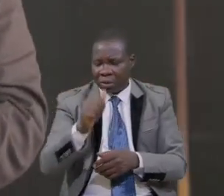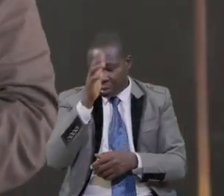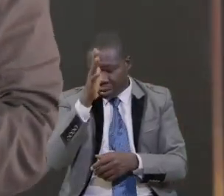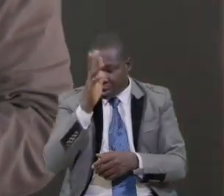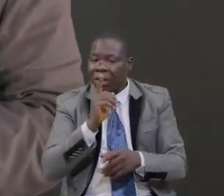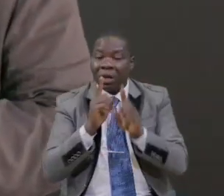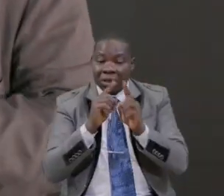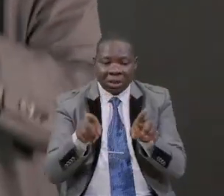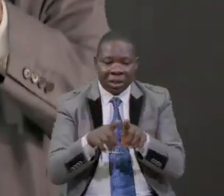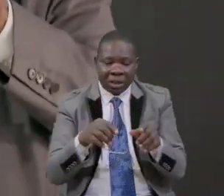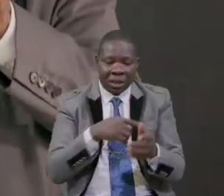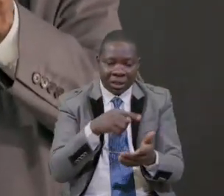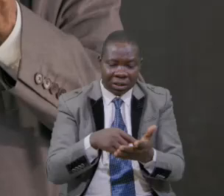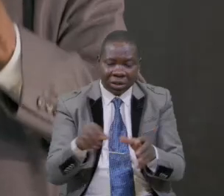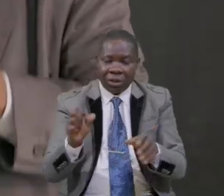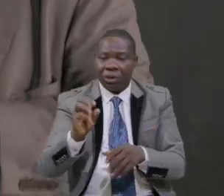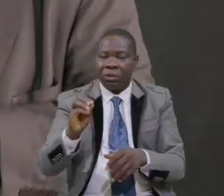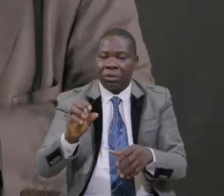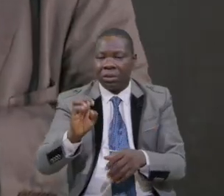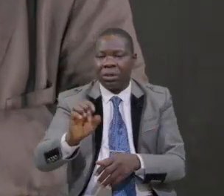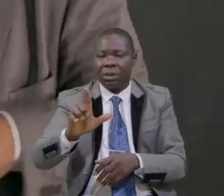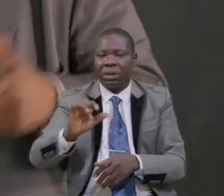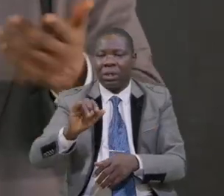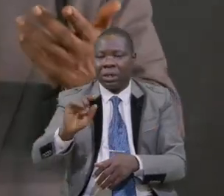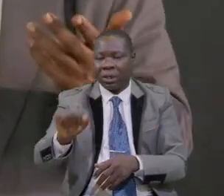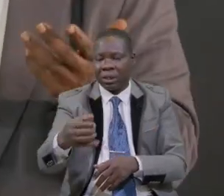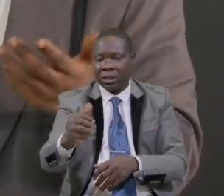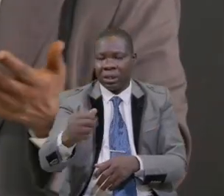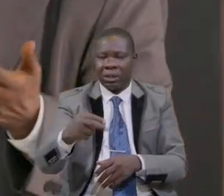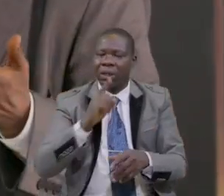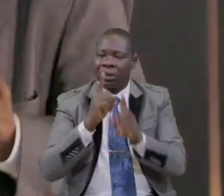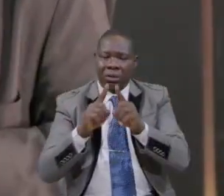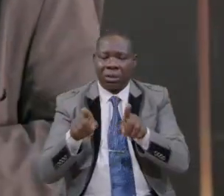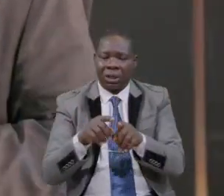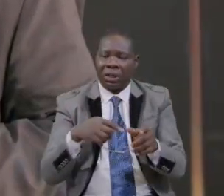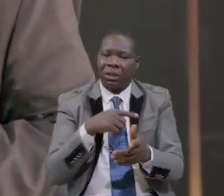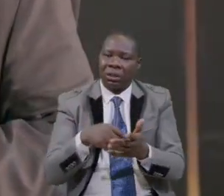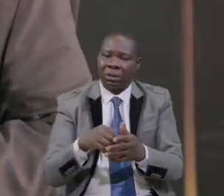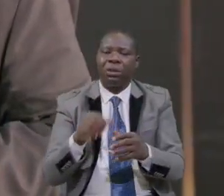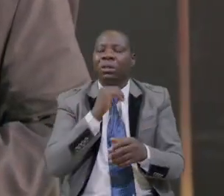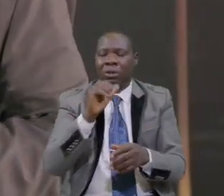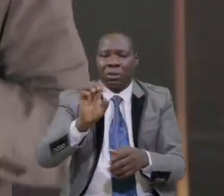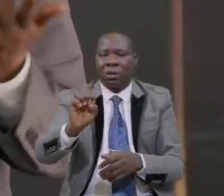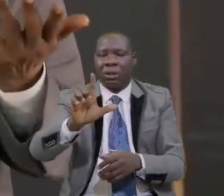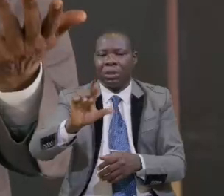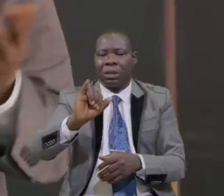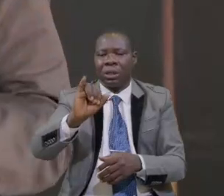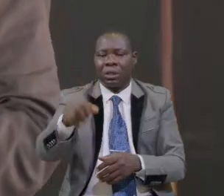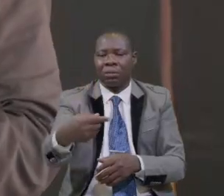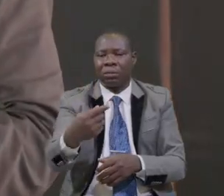Elijah talks like this, but not Elijah. When you become a real leader,